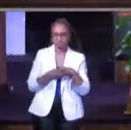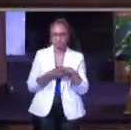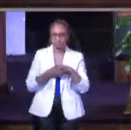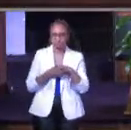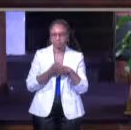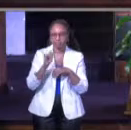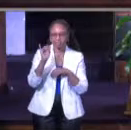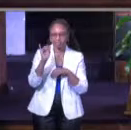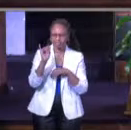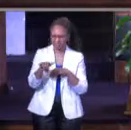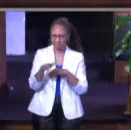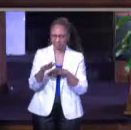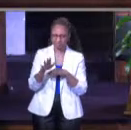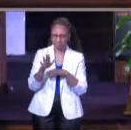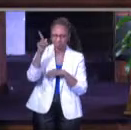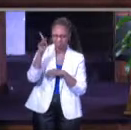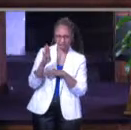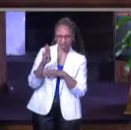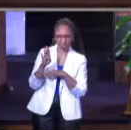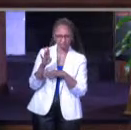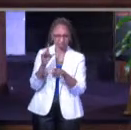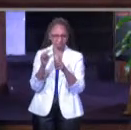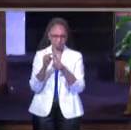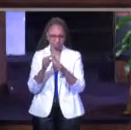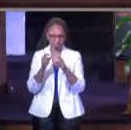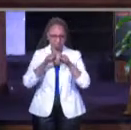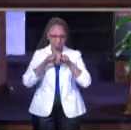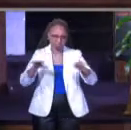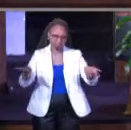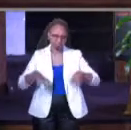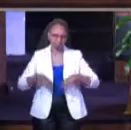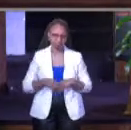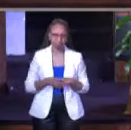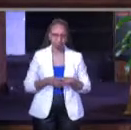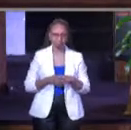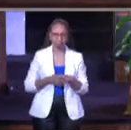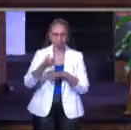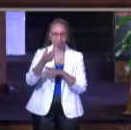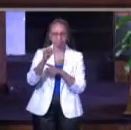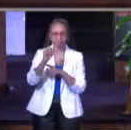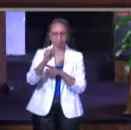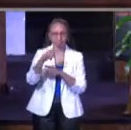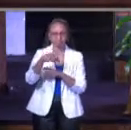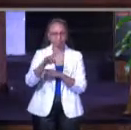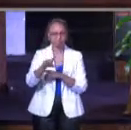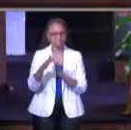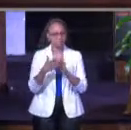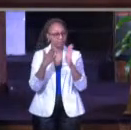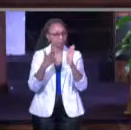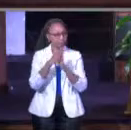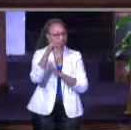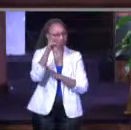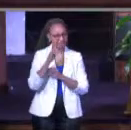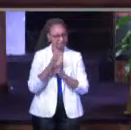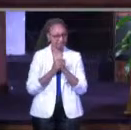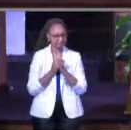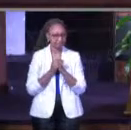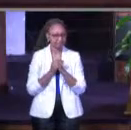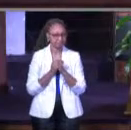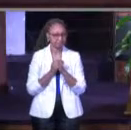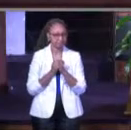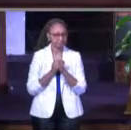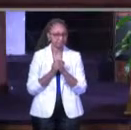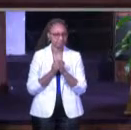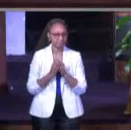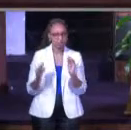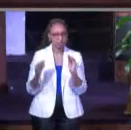That is the gospel. That is the gospel. That is the gospel. That is the gospel. Praise God. Praise God. More